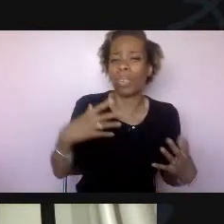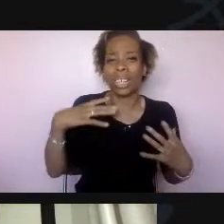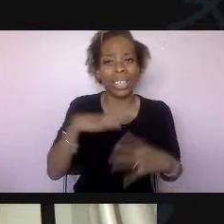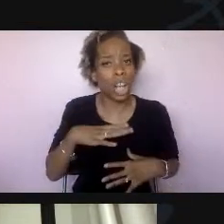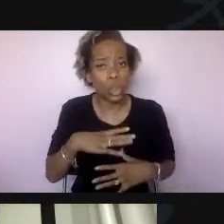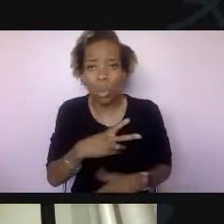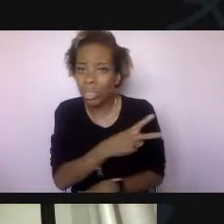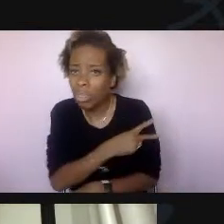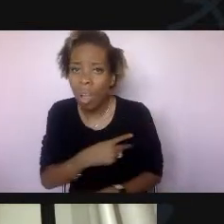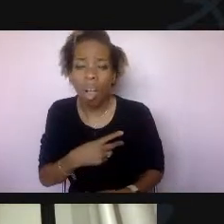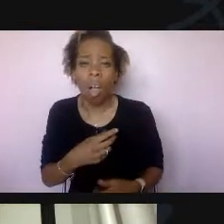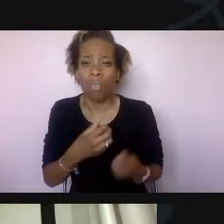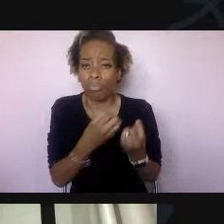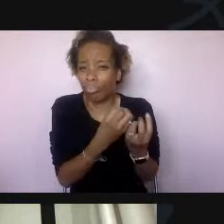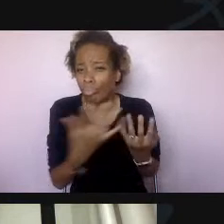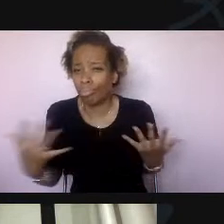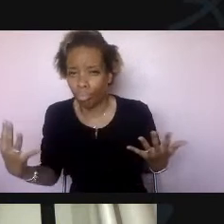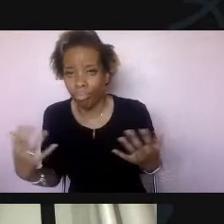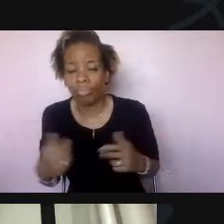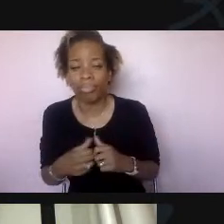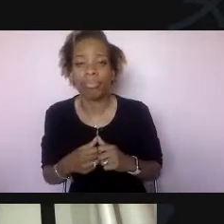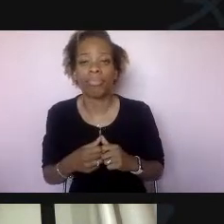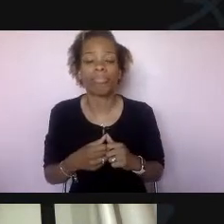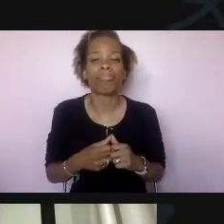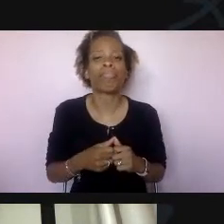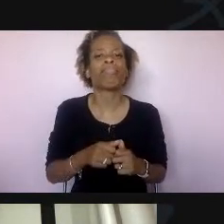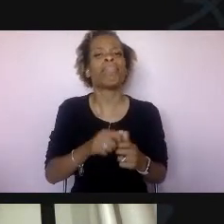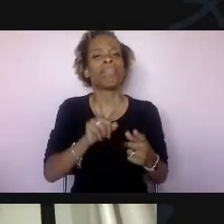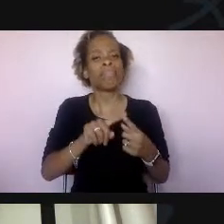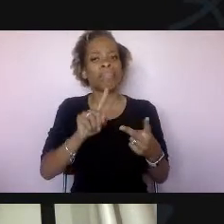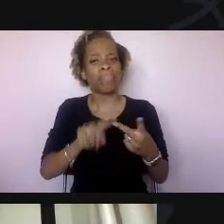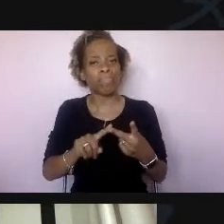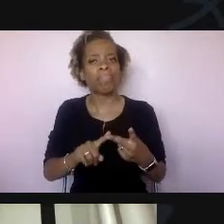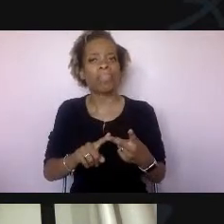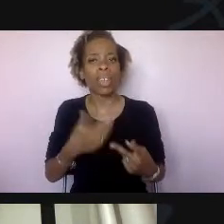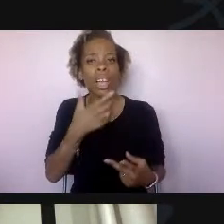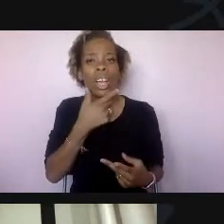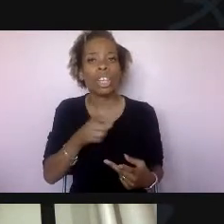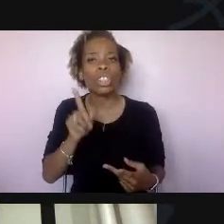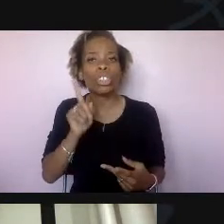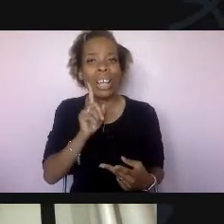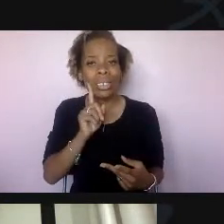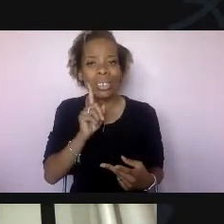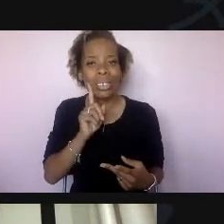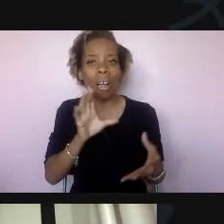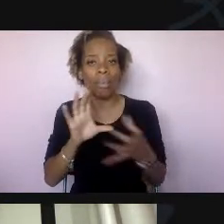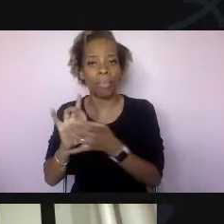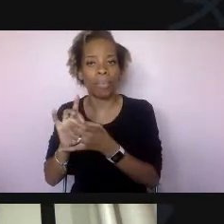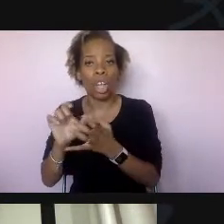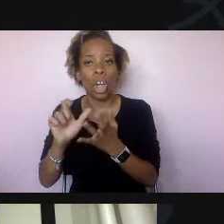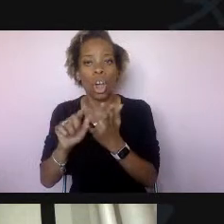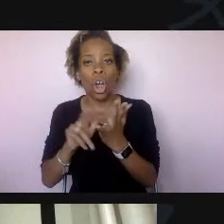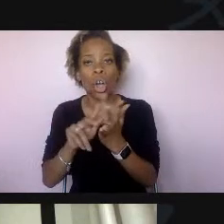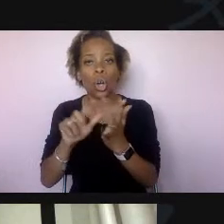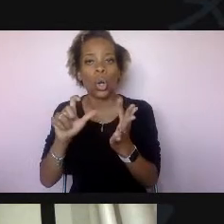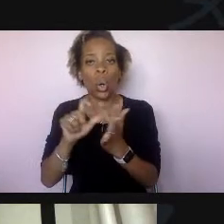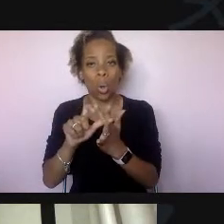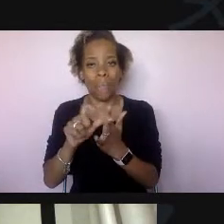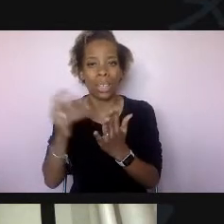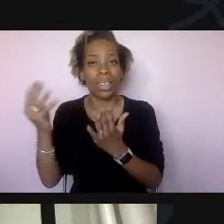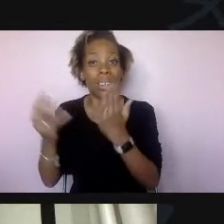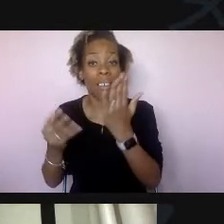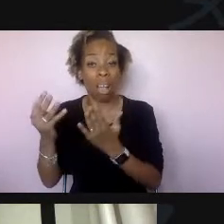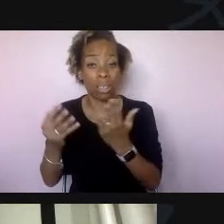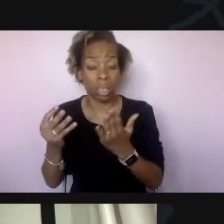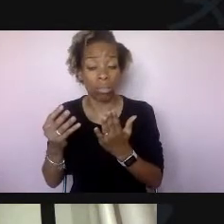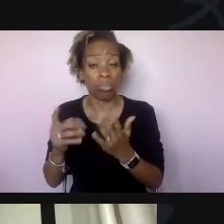staff, etc. The other thing as well is to consider what's going on with gender and COVID and the amount